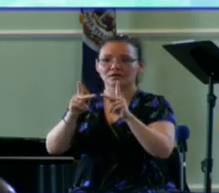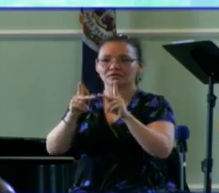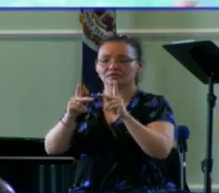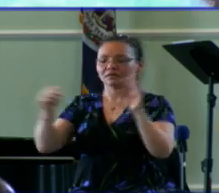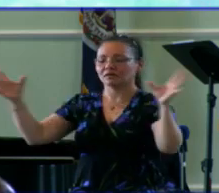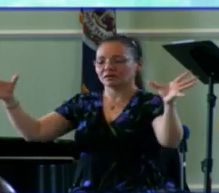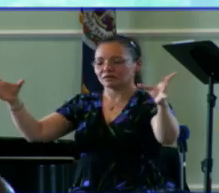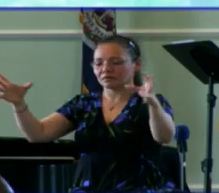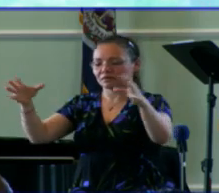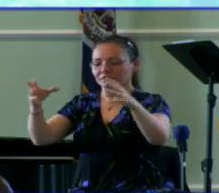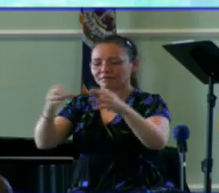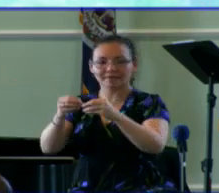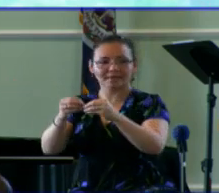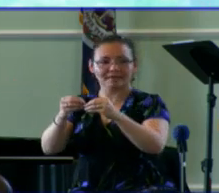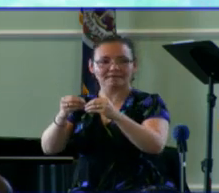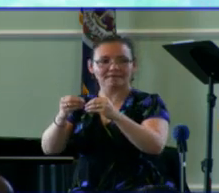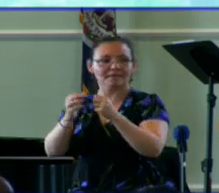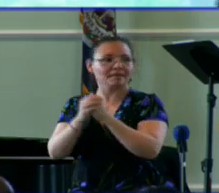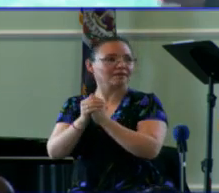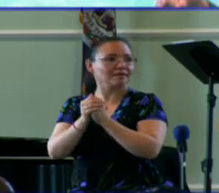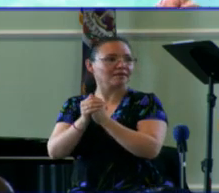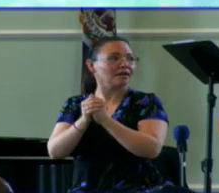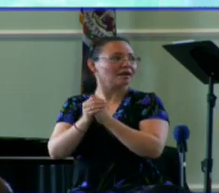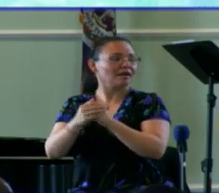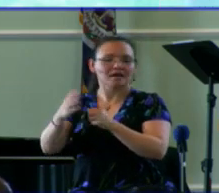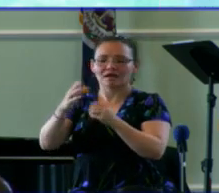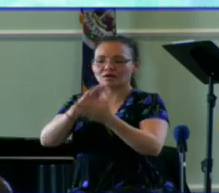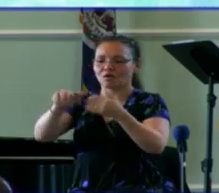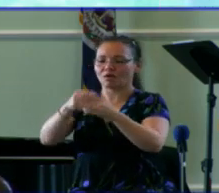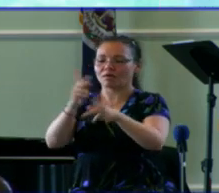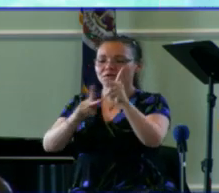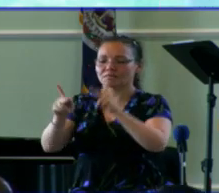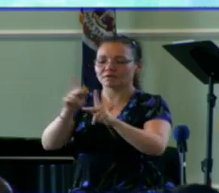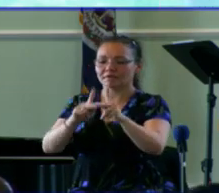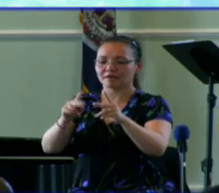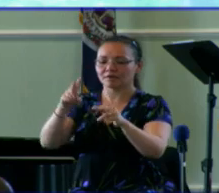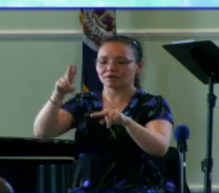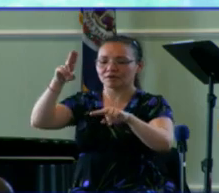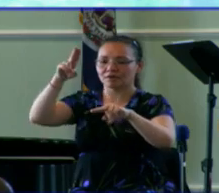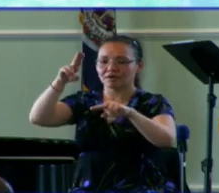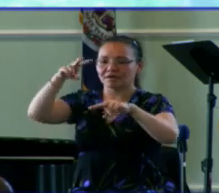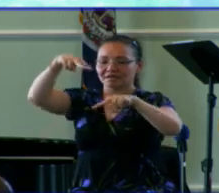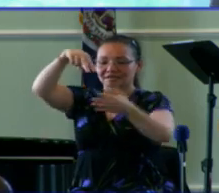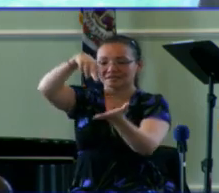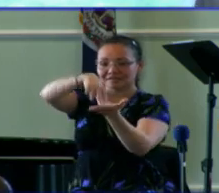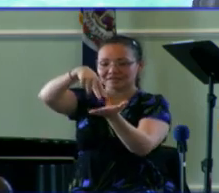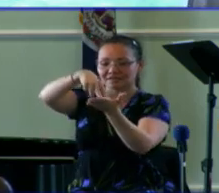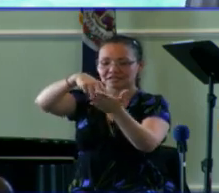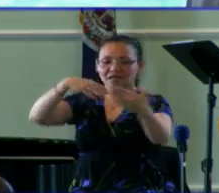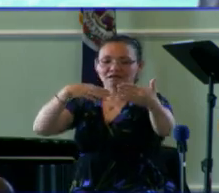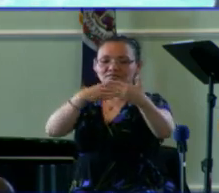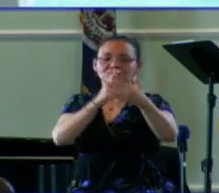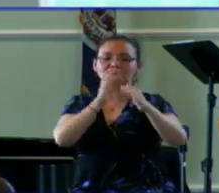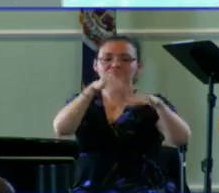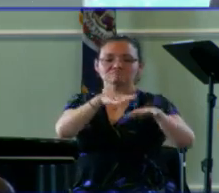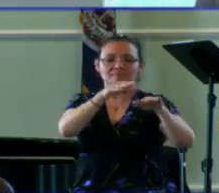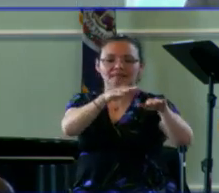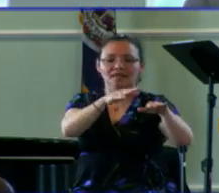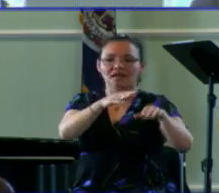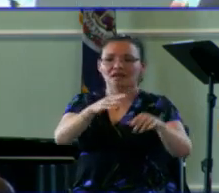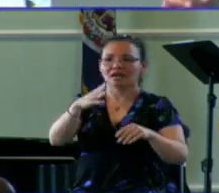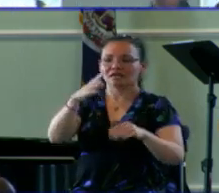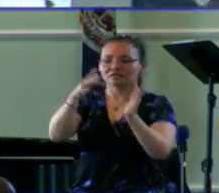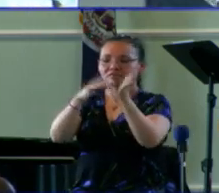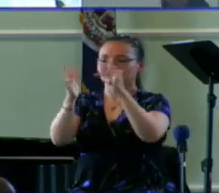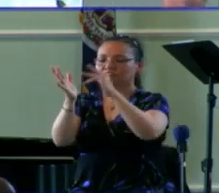sat, and the whole multitude stood on the shore. So he used a boat as